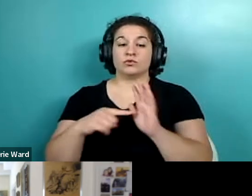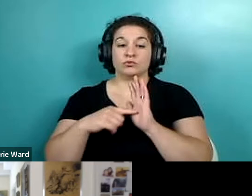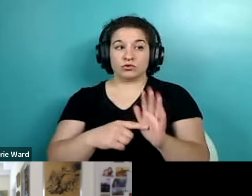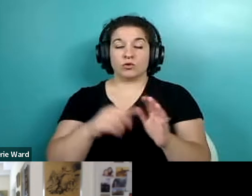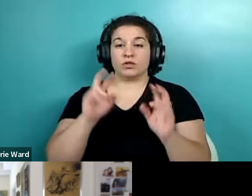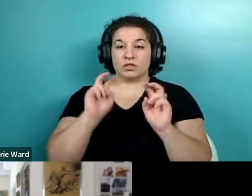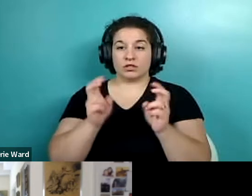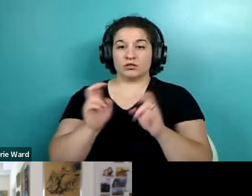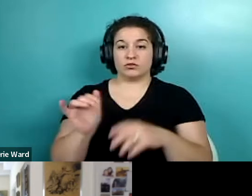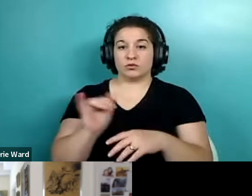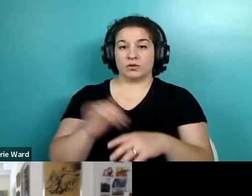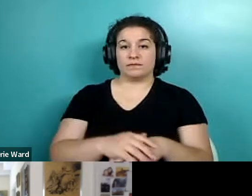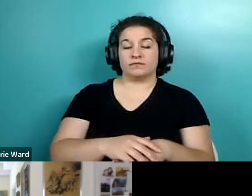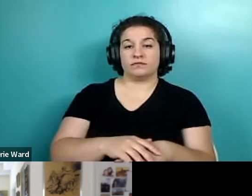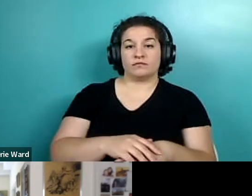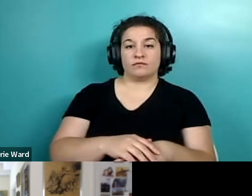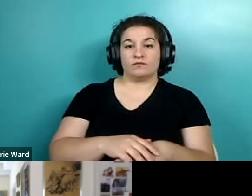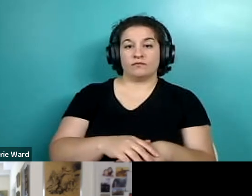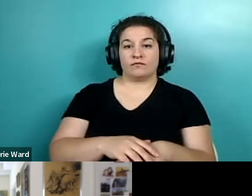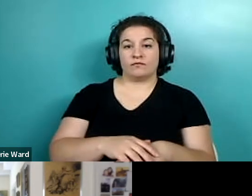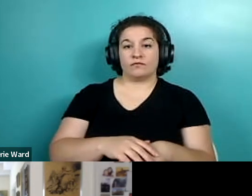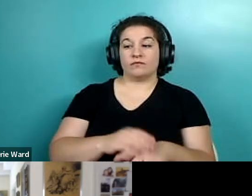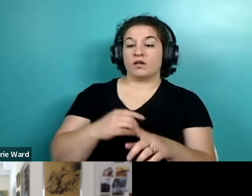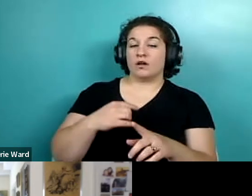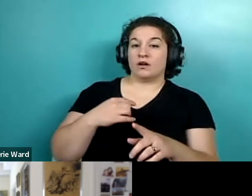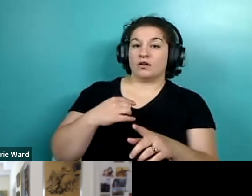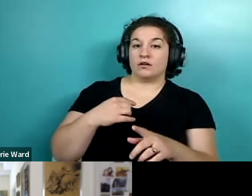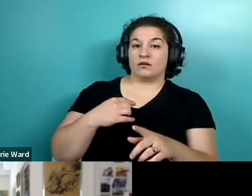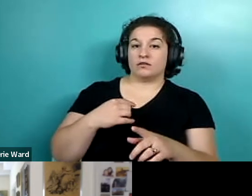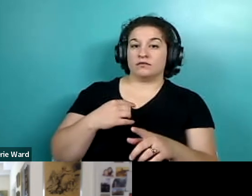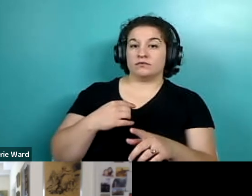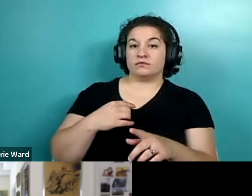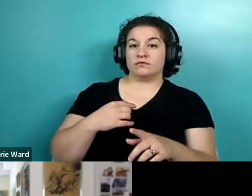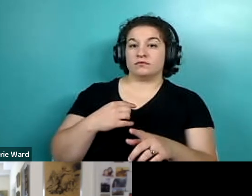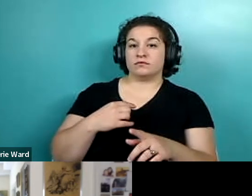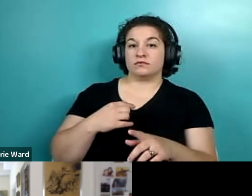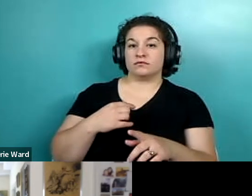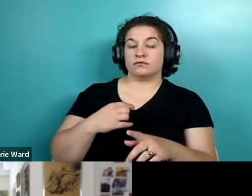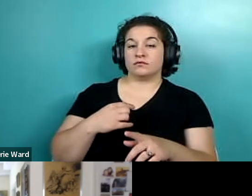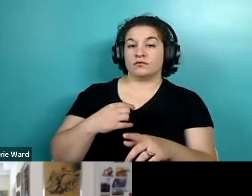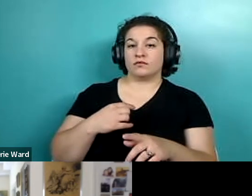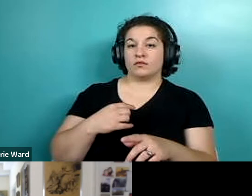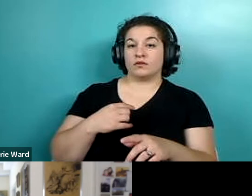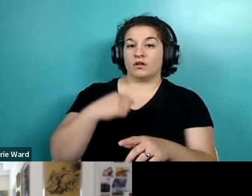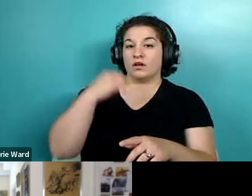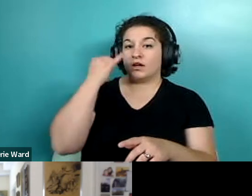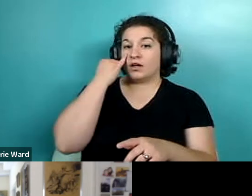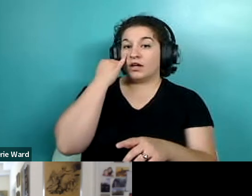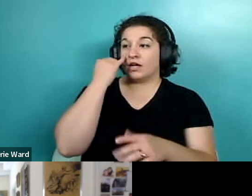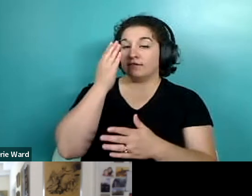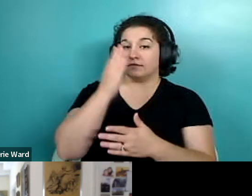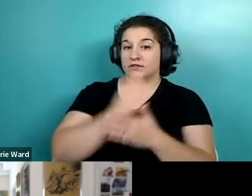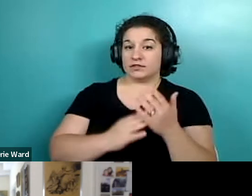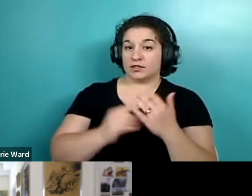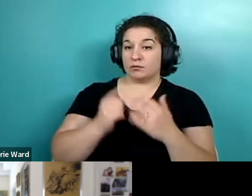I mean, Well, I think none of you feel prouder than if someone that you had coming to the library when they were younger